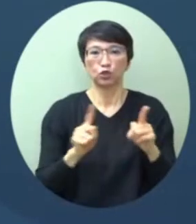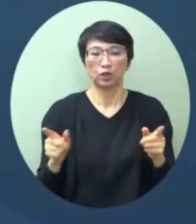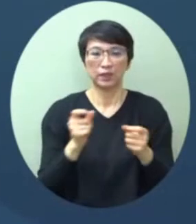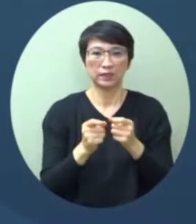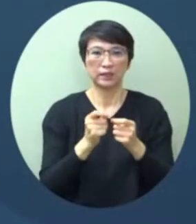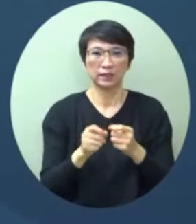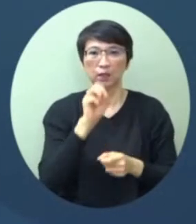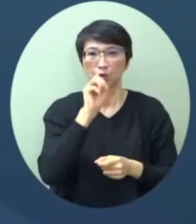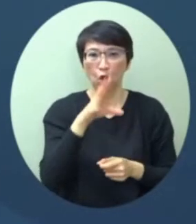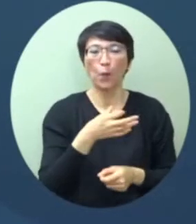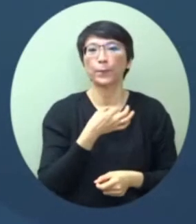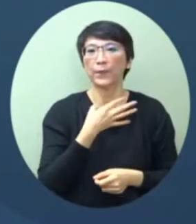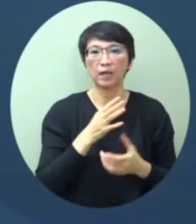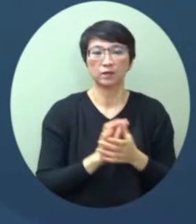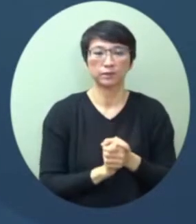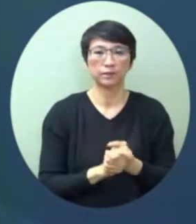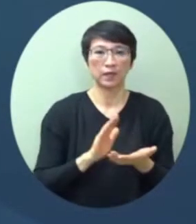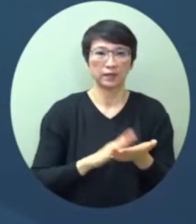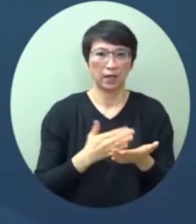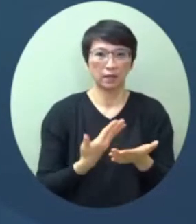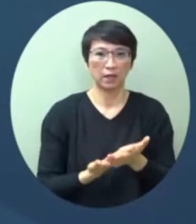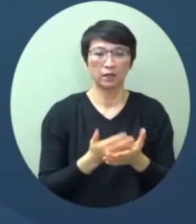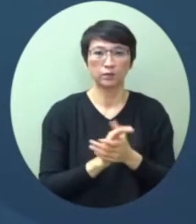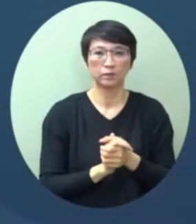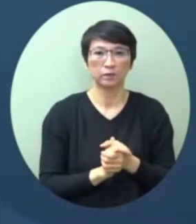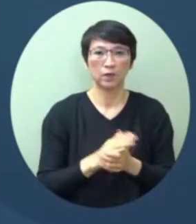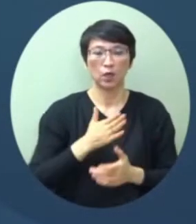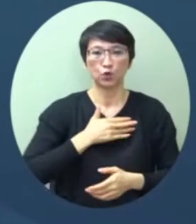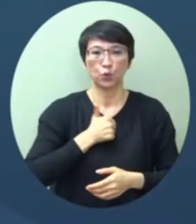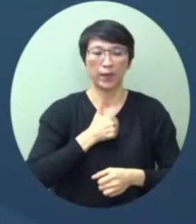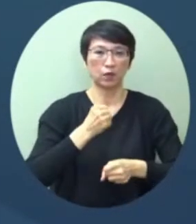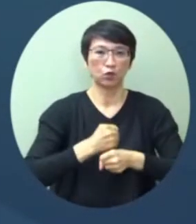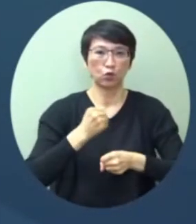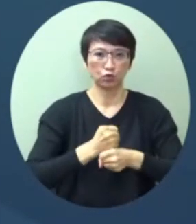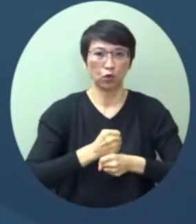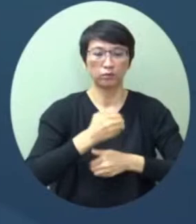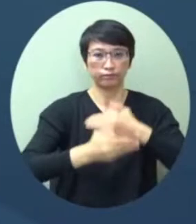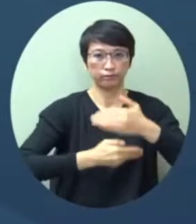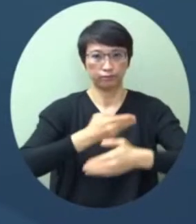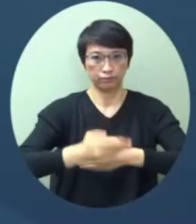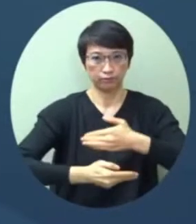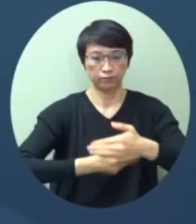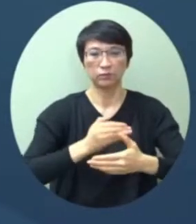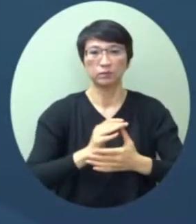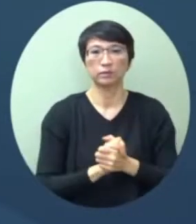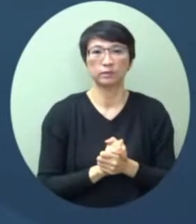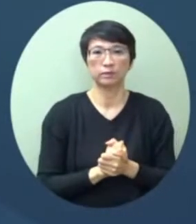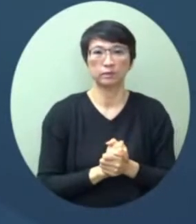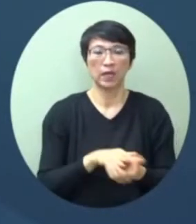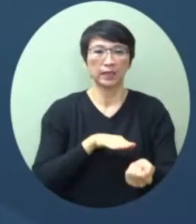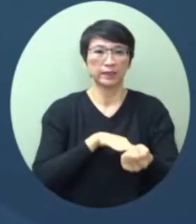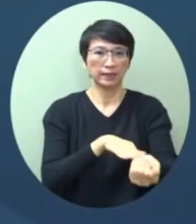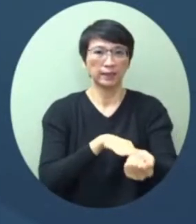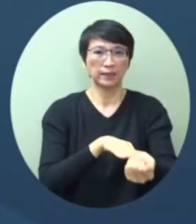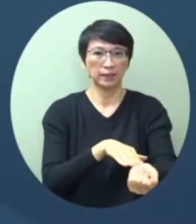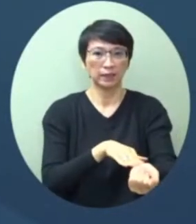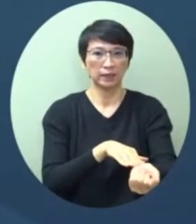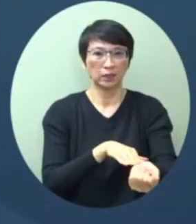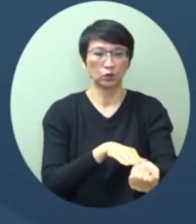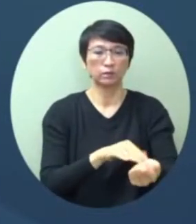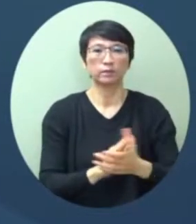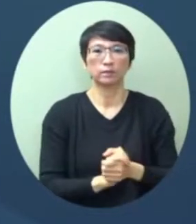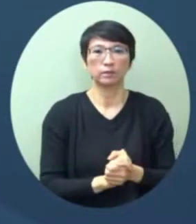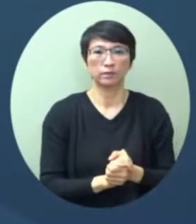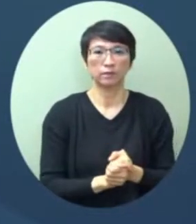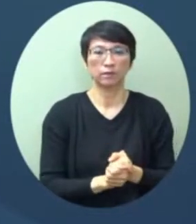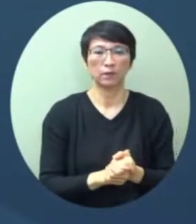or treatment facilities. I have no details to report yet today, but preparation is on the way. And as